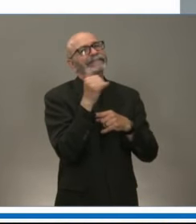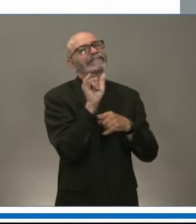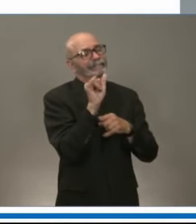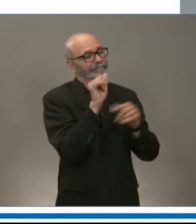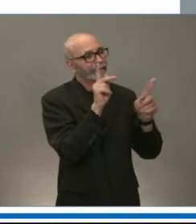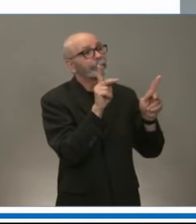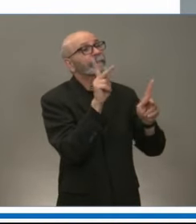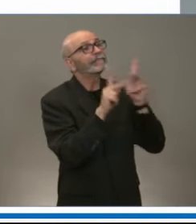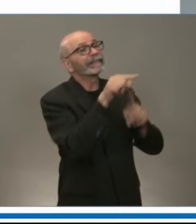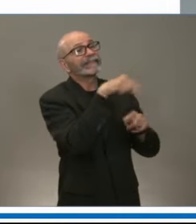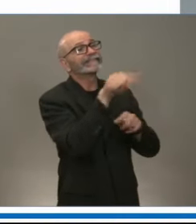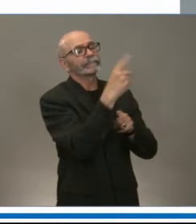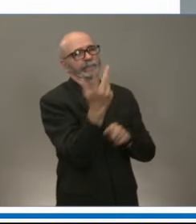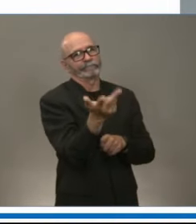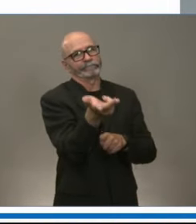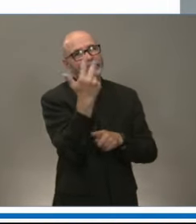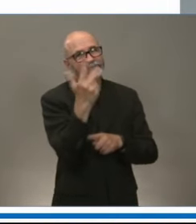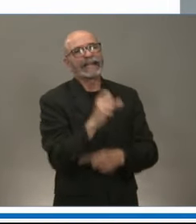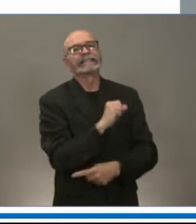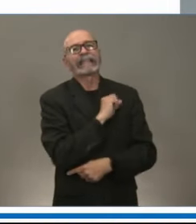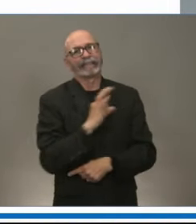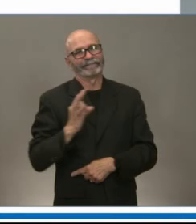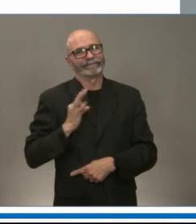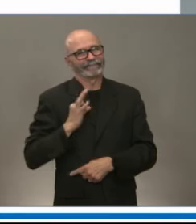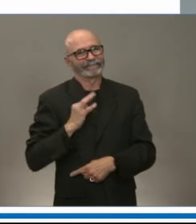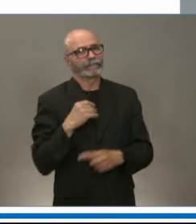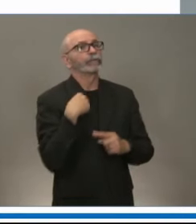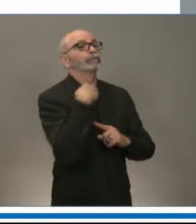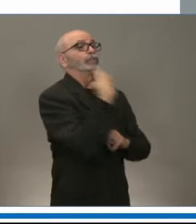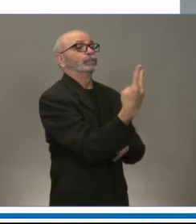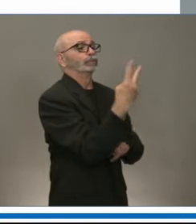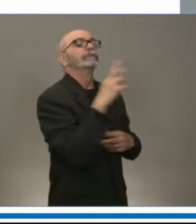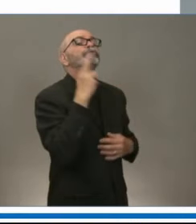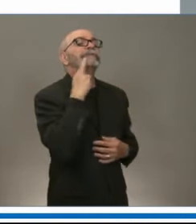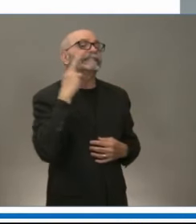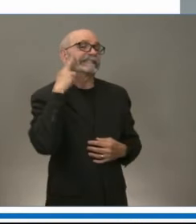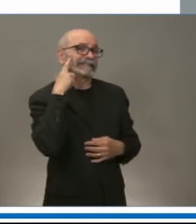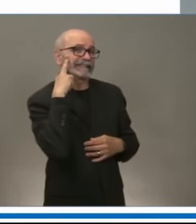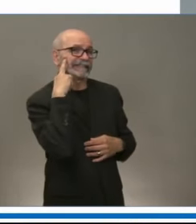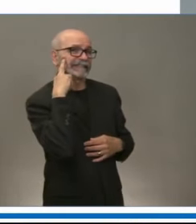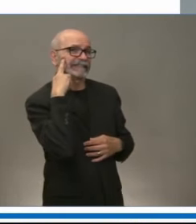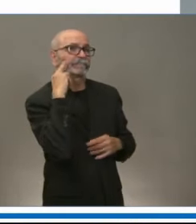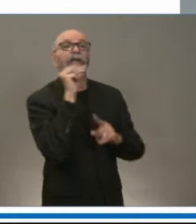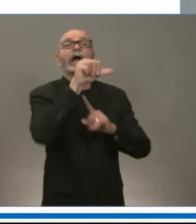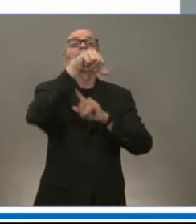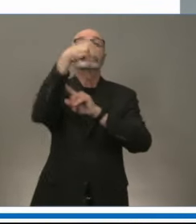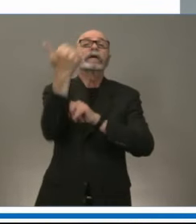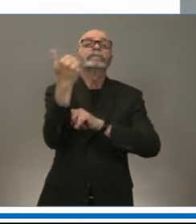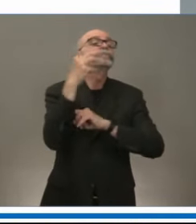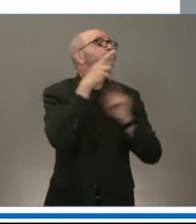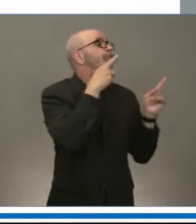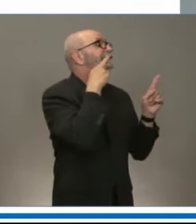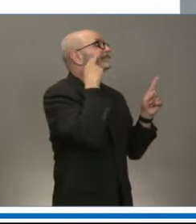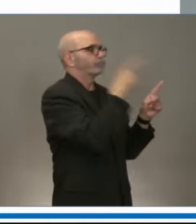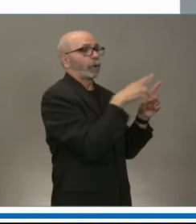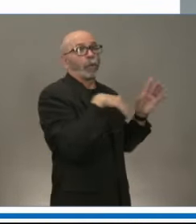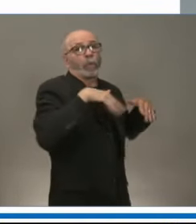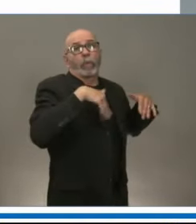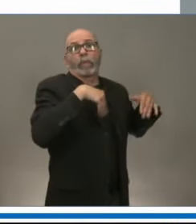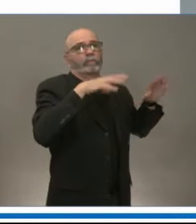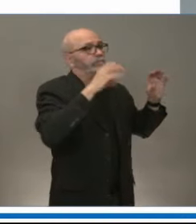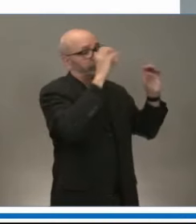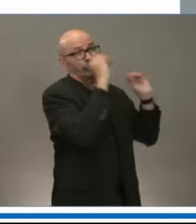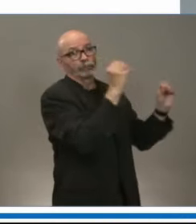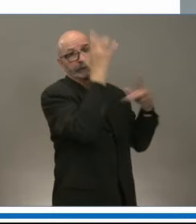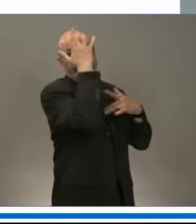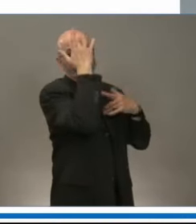residents who have tested positive. There are no other staff or residents who have developed illness, and